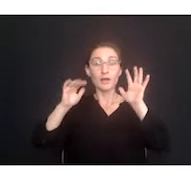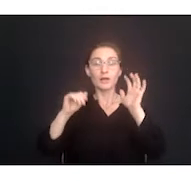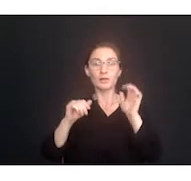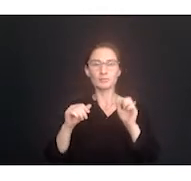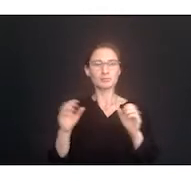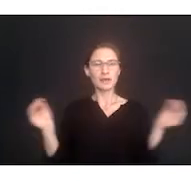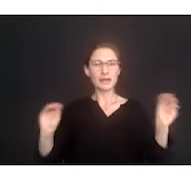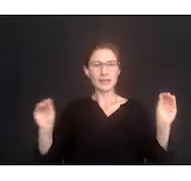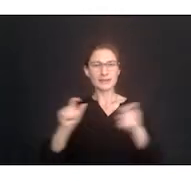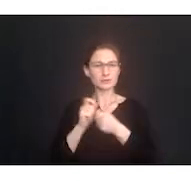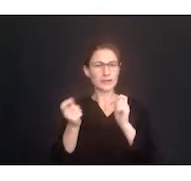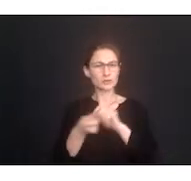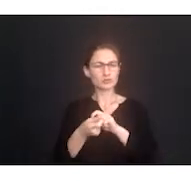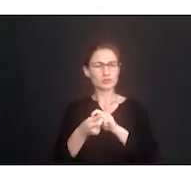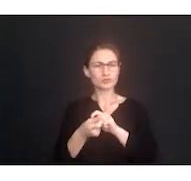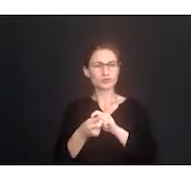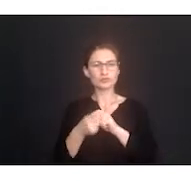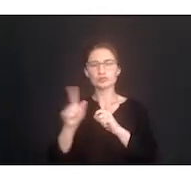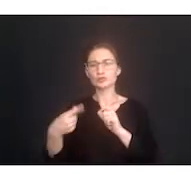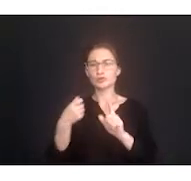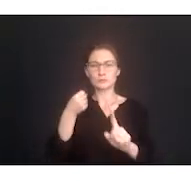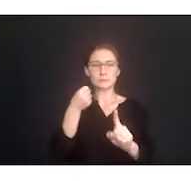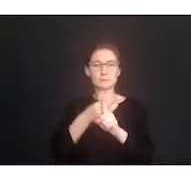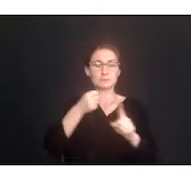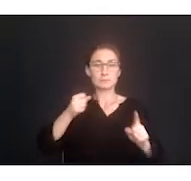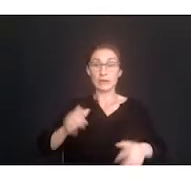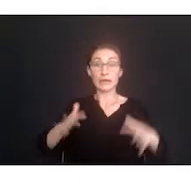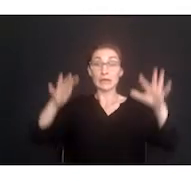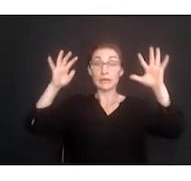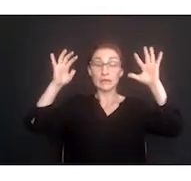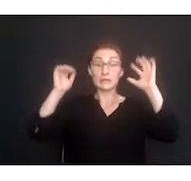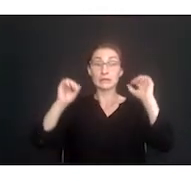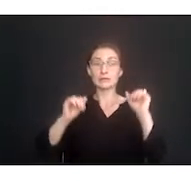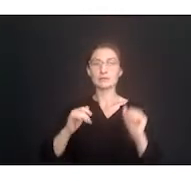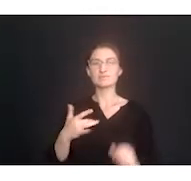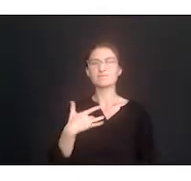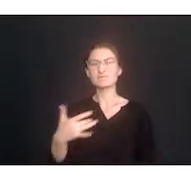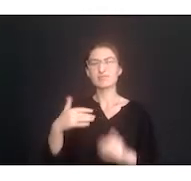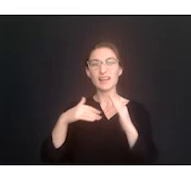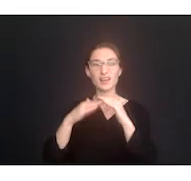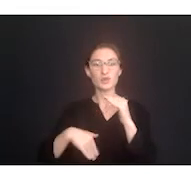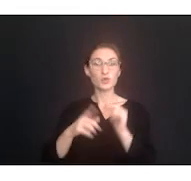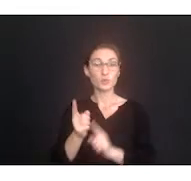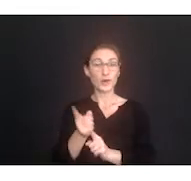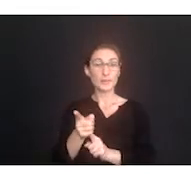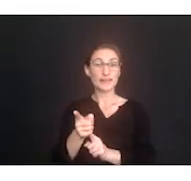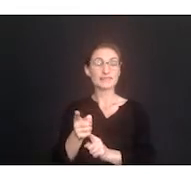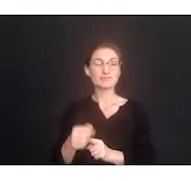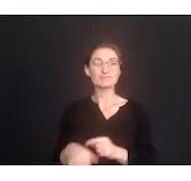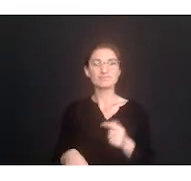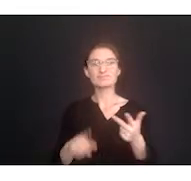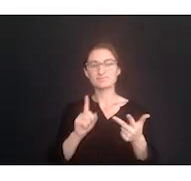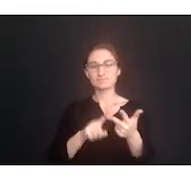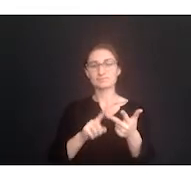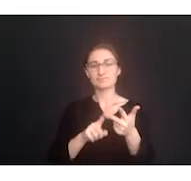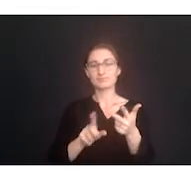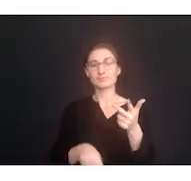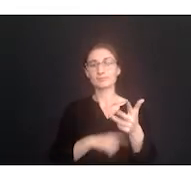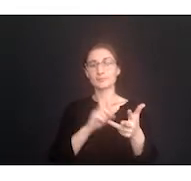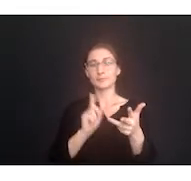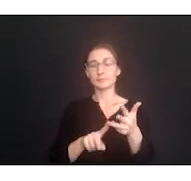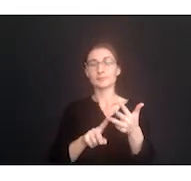when nothing in their environment changed to explain this sudden fear. And then it's usually lasts less than 1 minute. So that's another type of seizure as